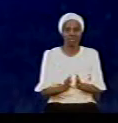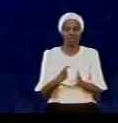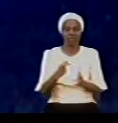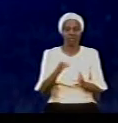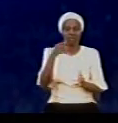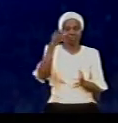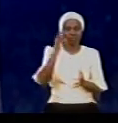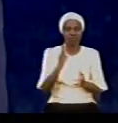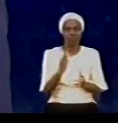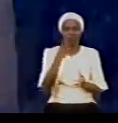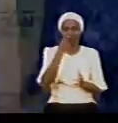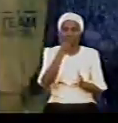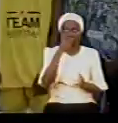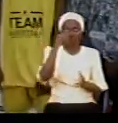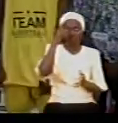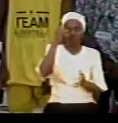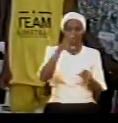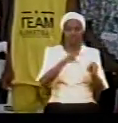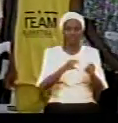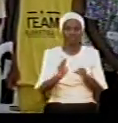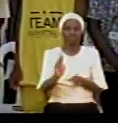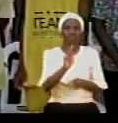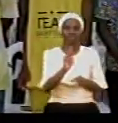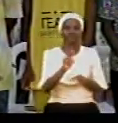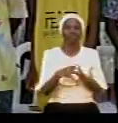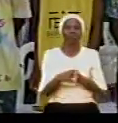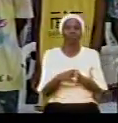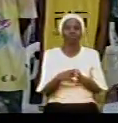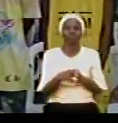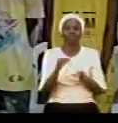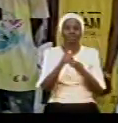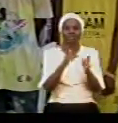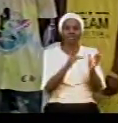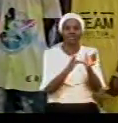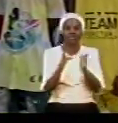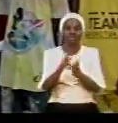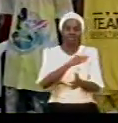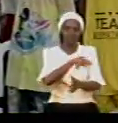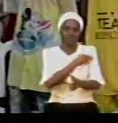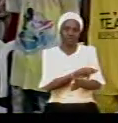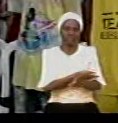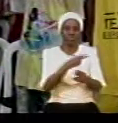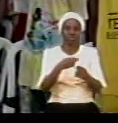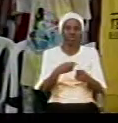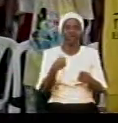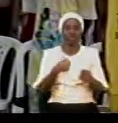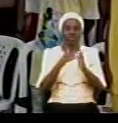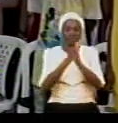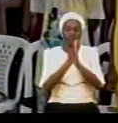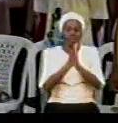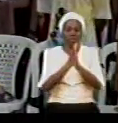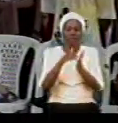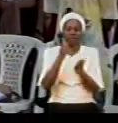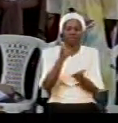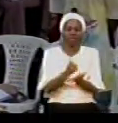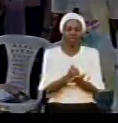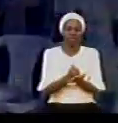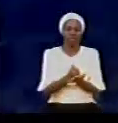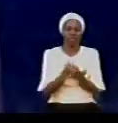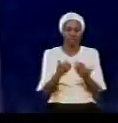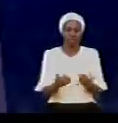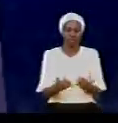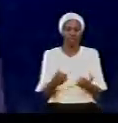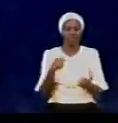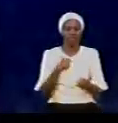mighty name we pray. We are not going to pray for persecuted Christians around the